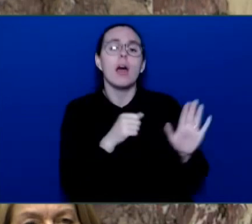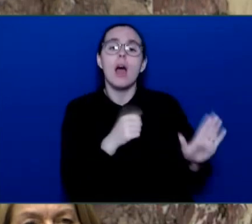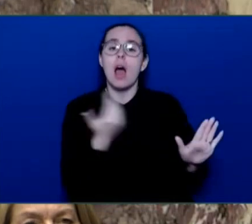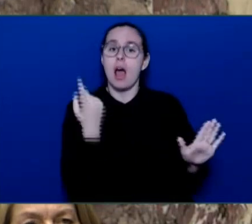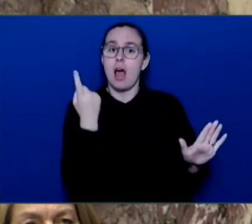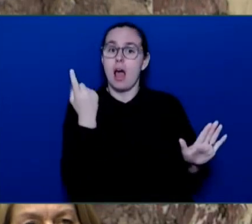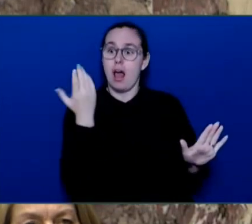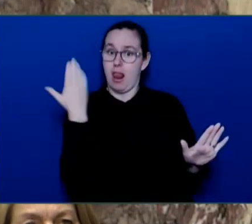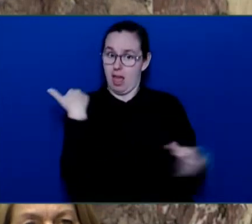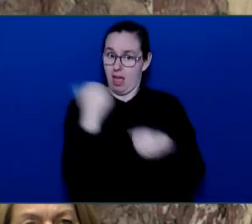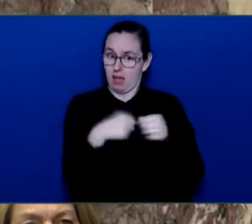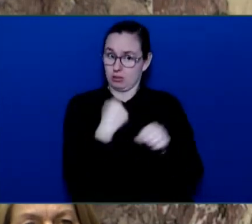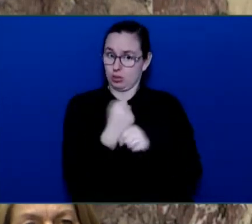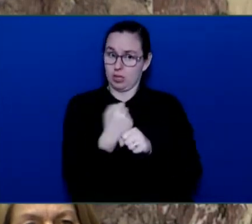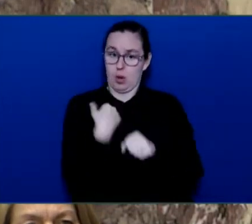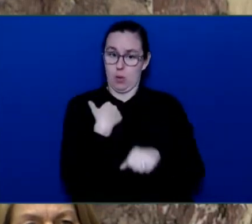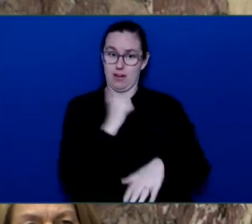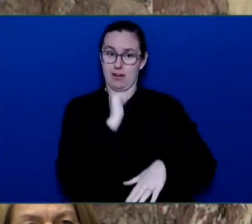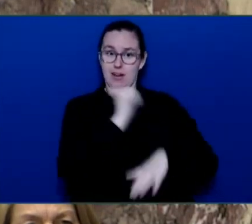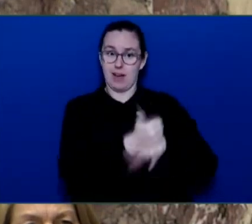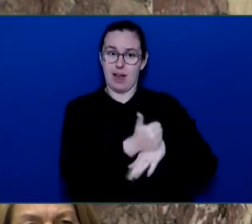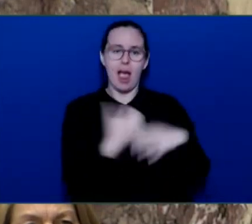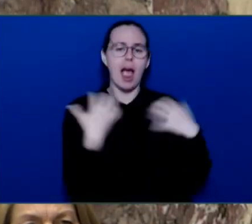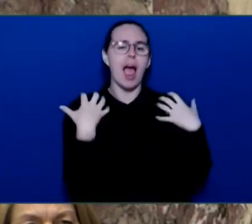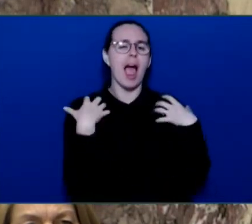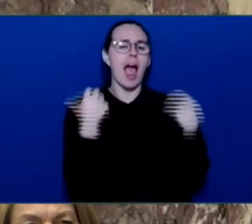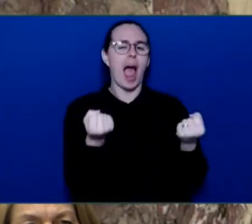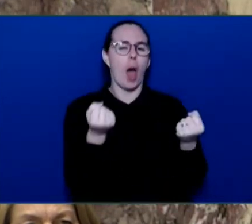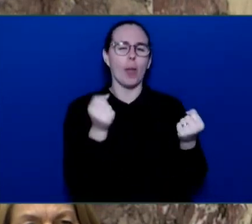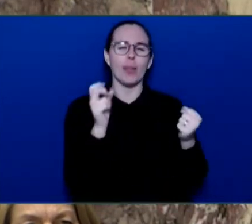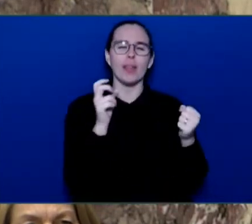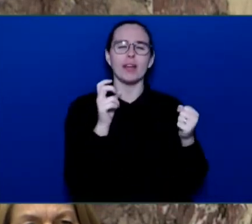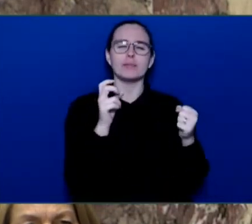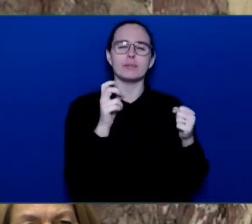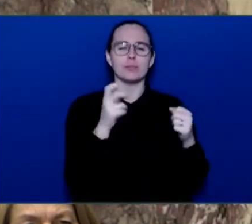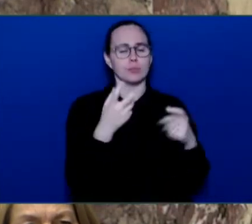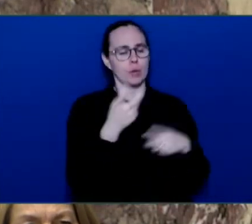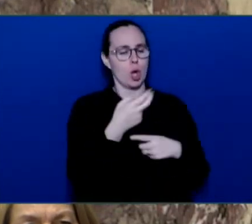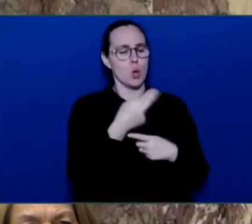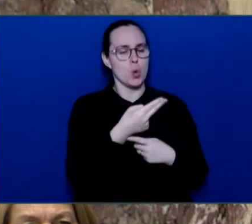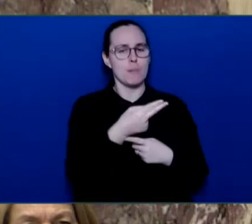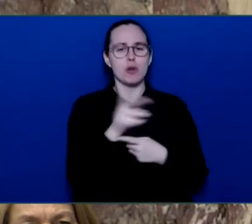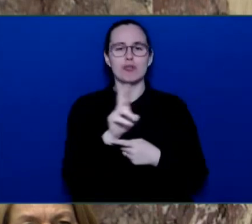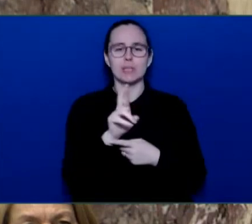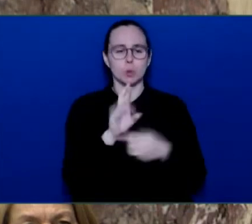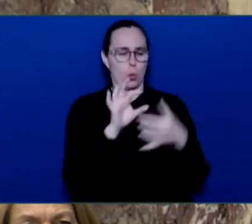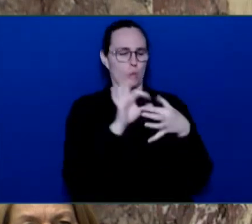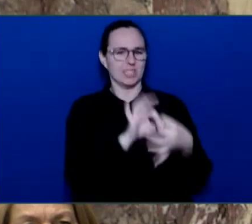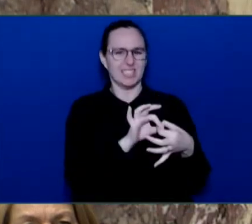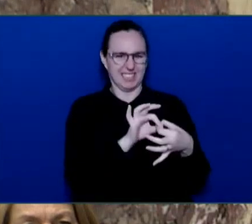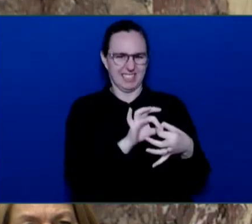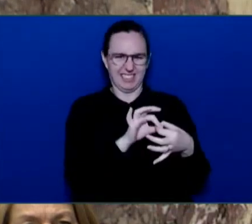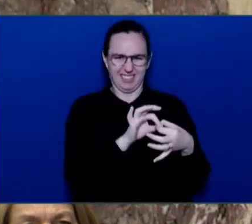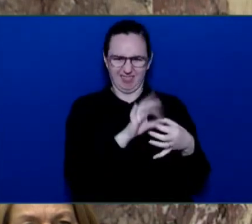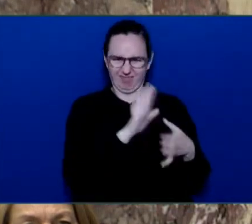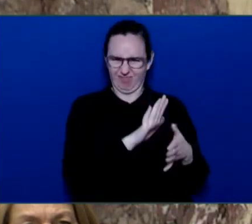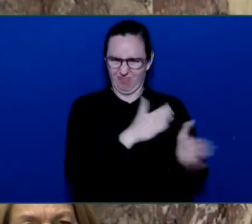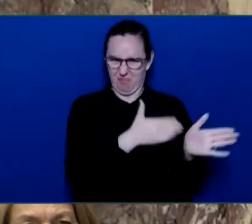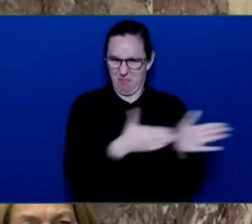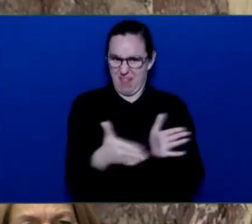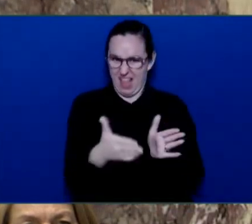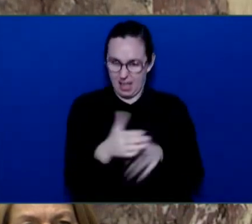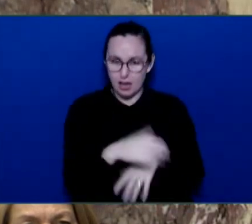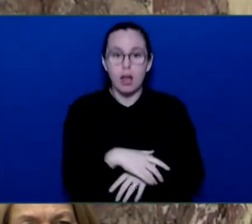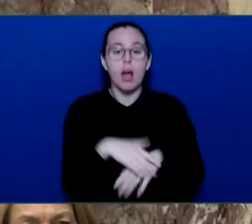plan, one that is delivering for British Columbians. More than 5,300 more registered nurses,